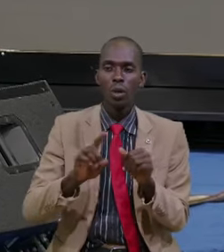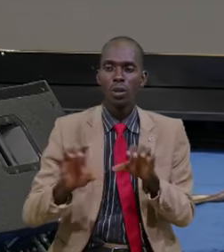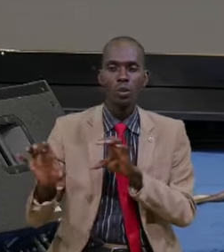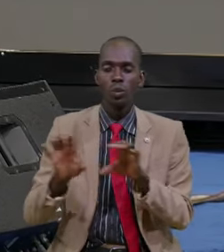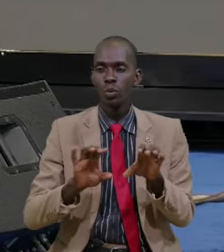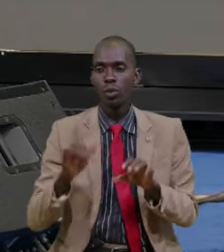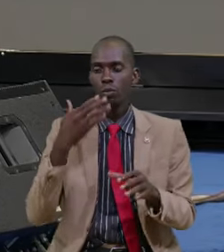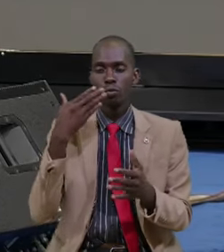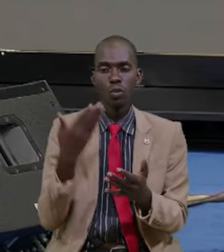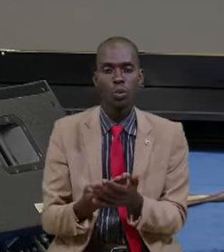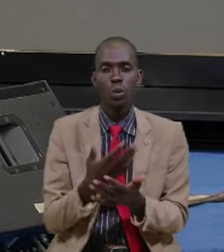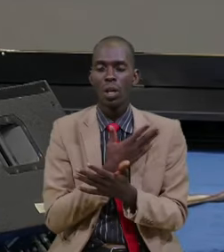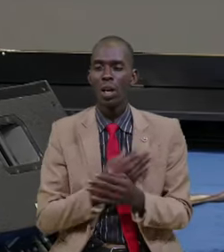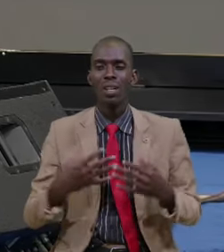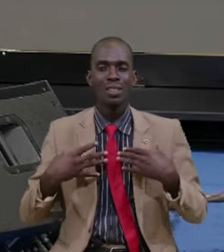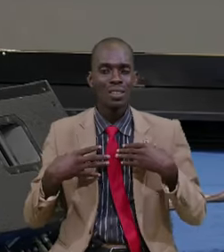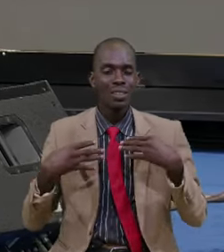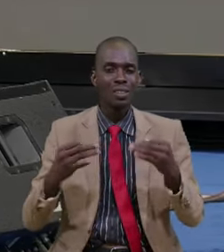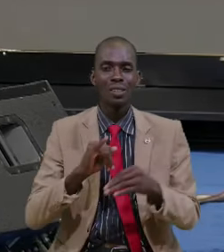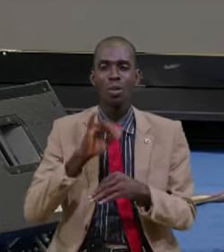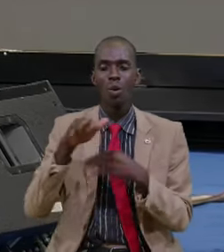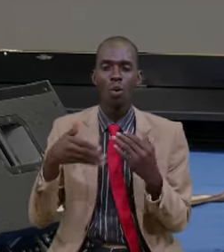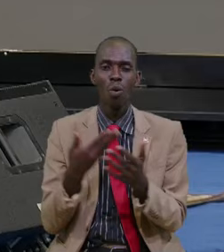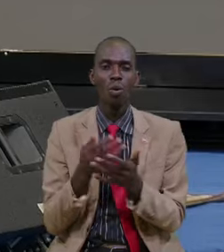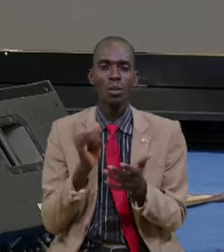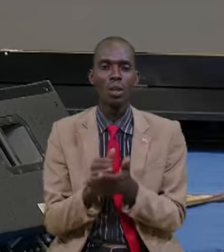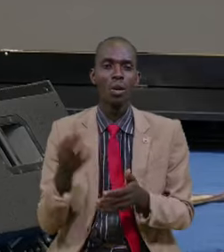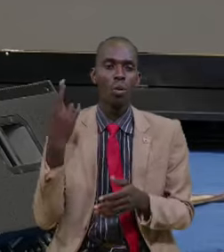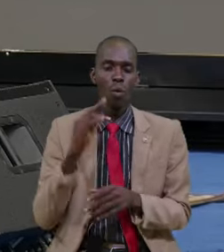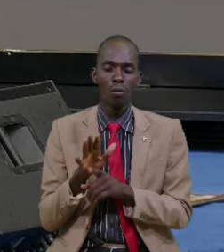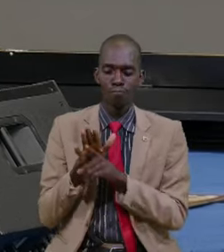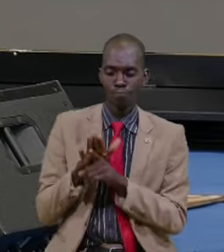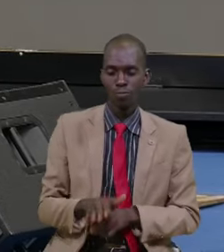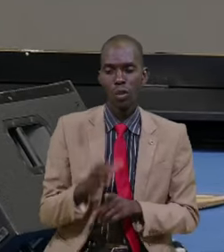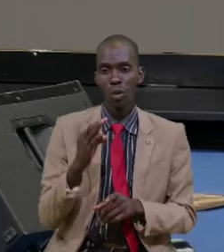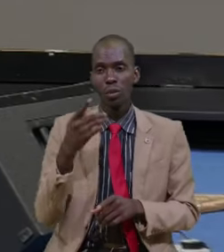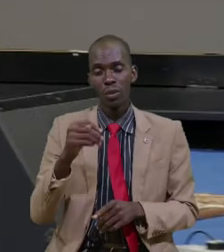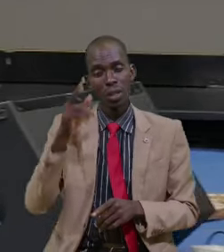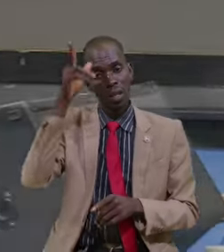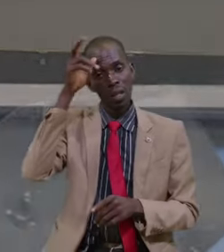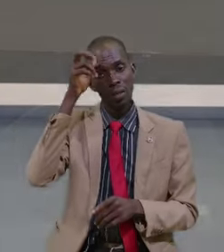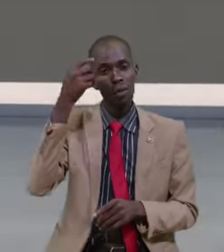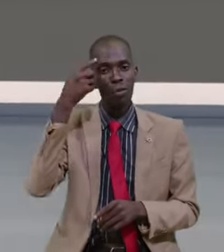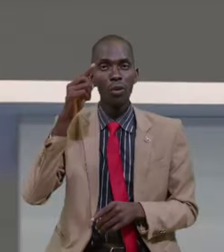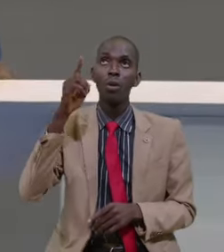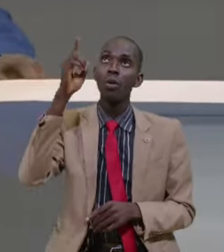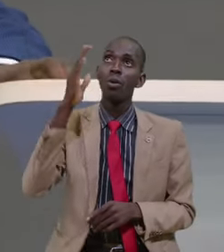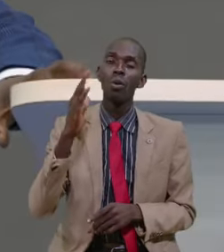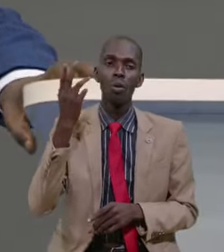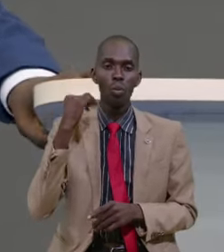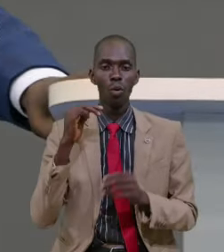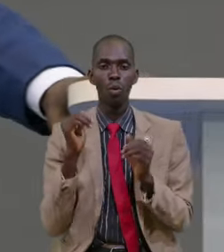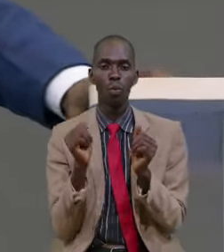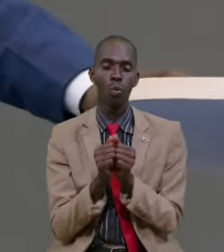healing all that were oppressed of the devil, for God was with him.